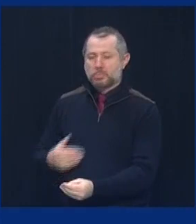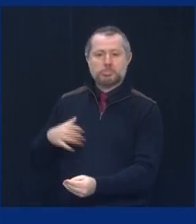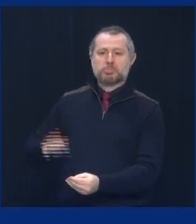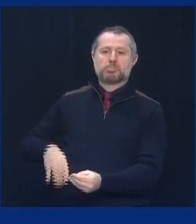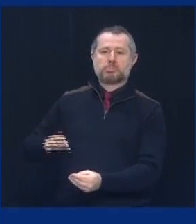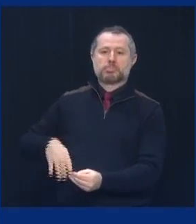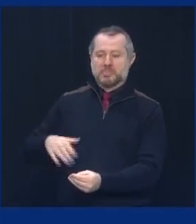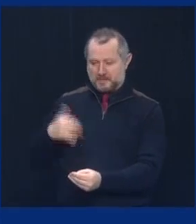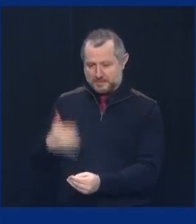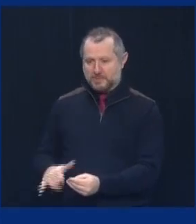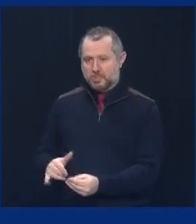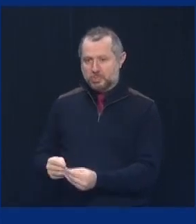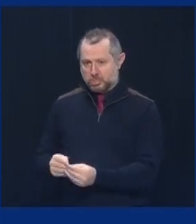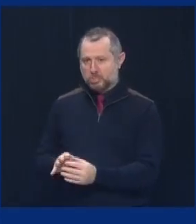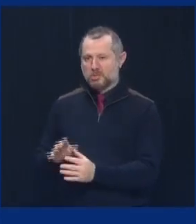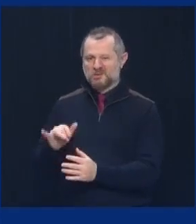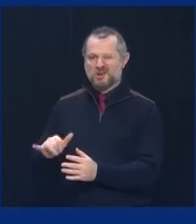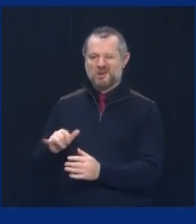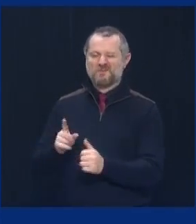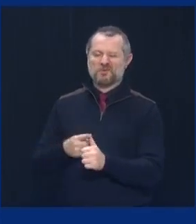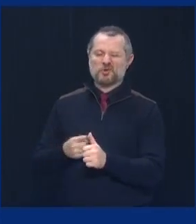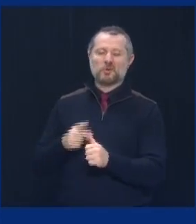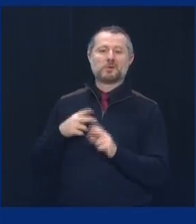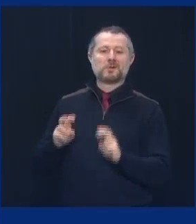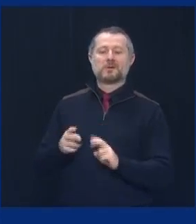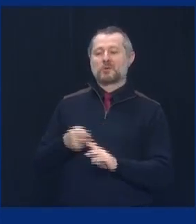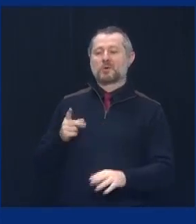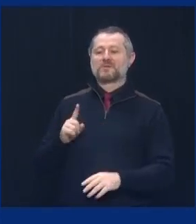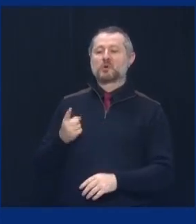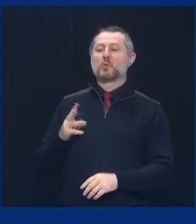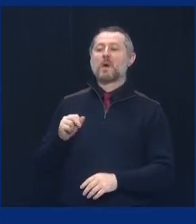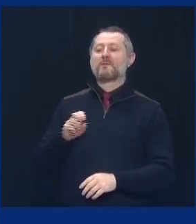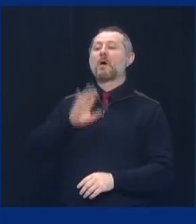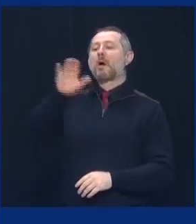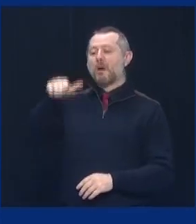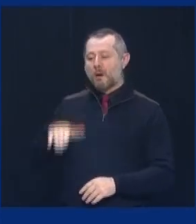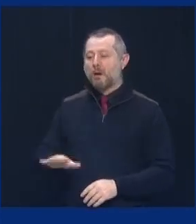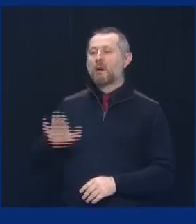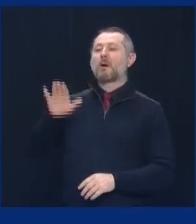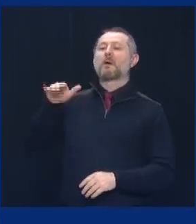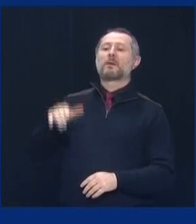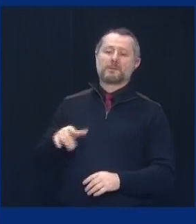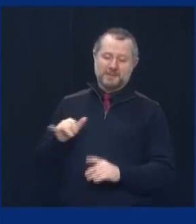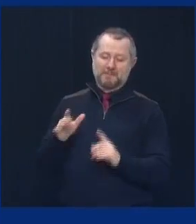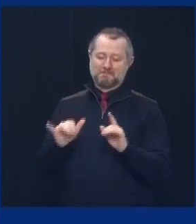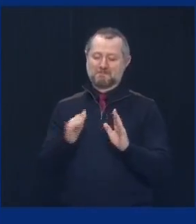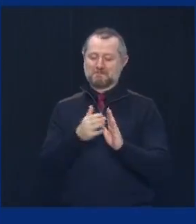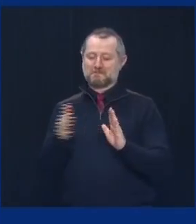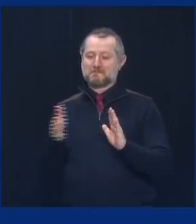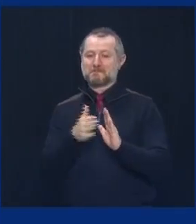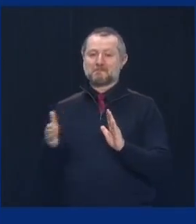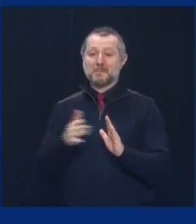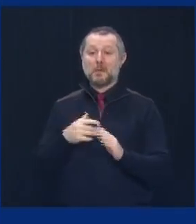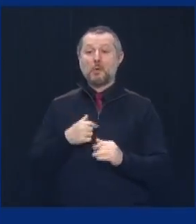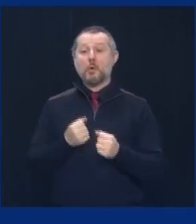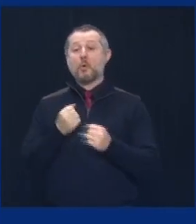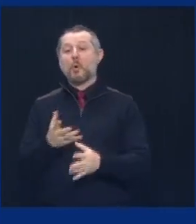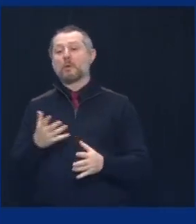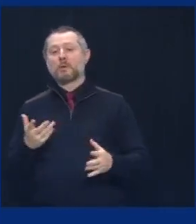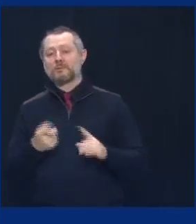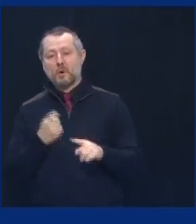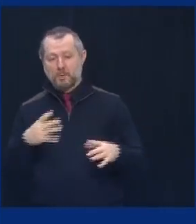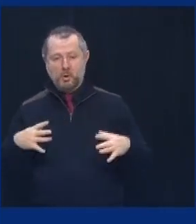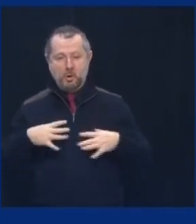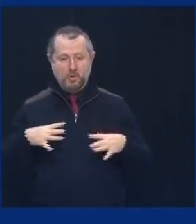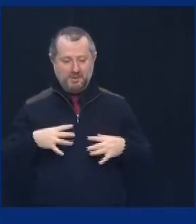a continuing surge of the first virus, getting worse through the holiday season. Dr. Fauci would